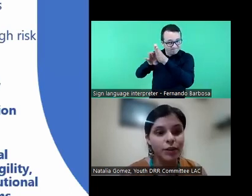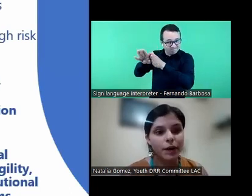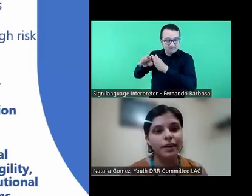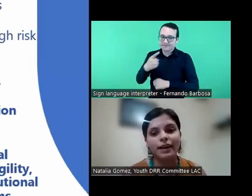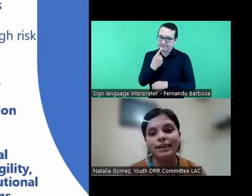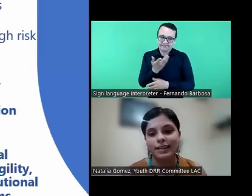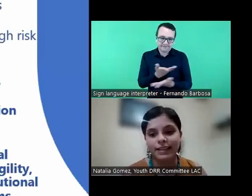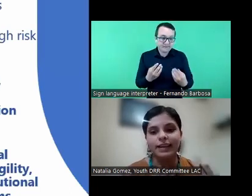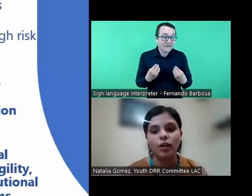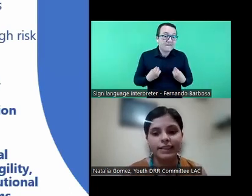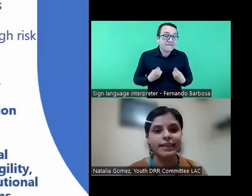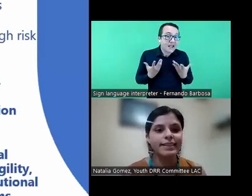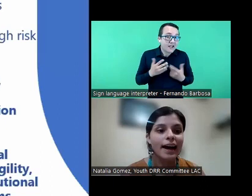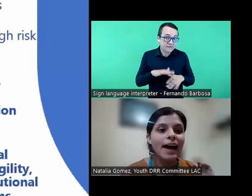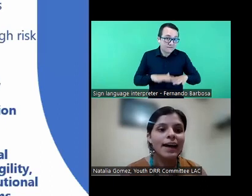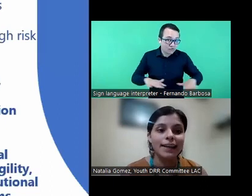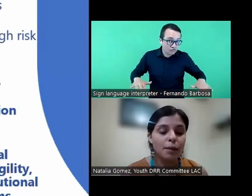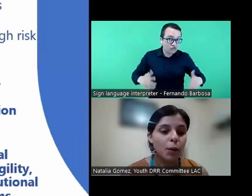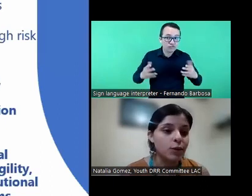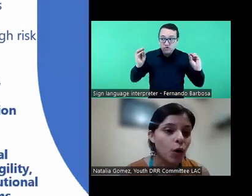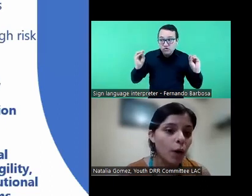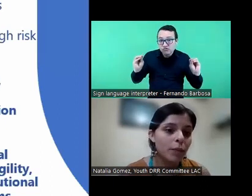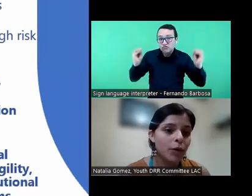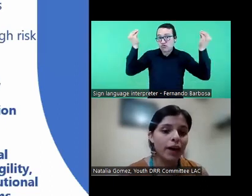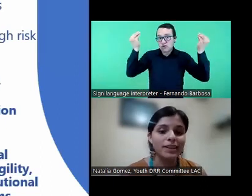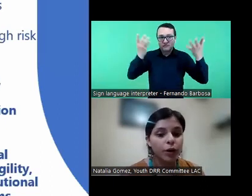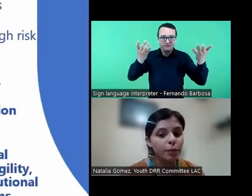and its majority are going to affect the